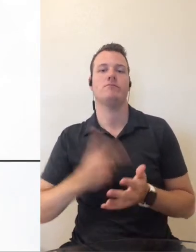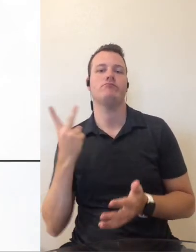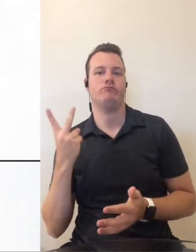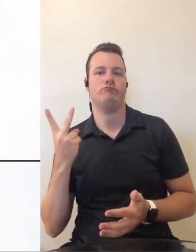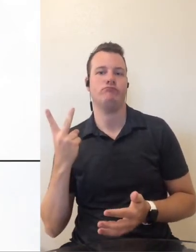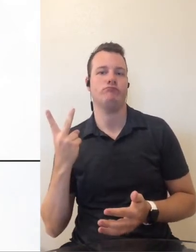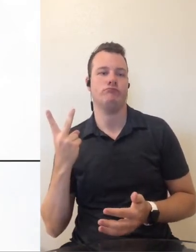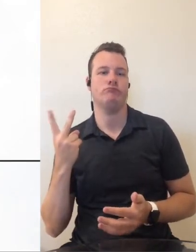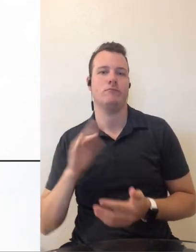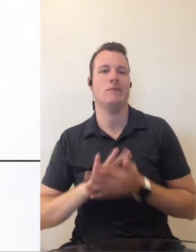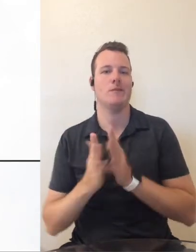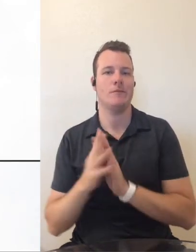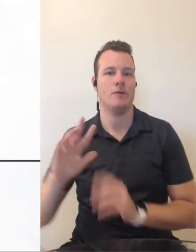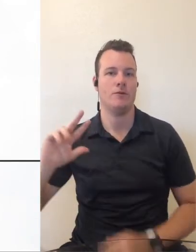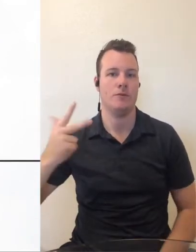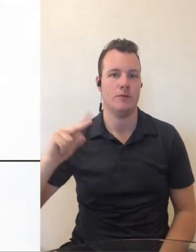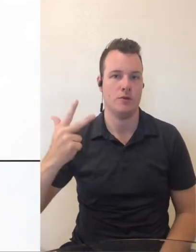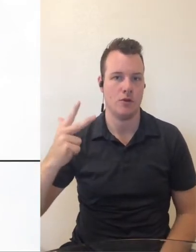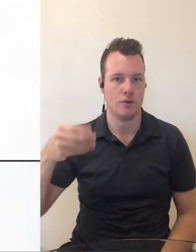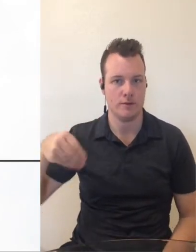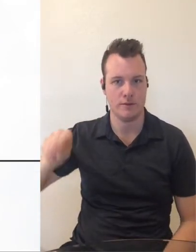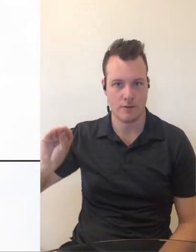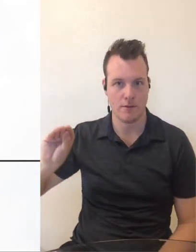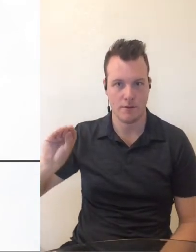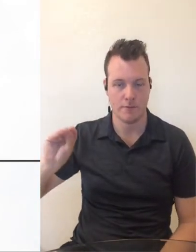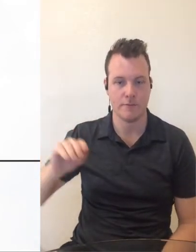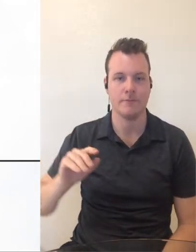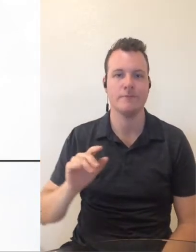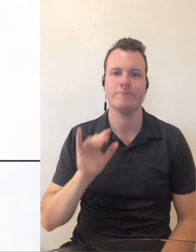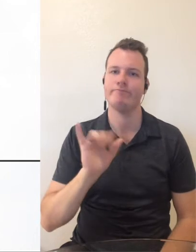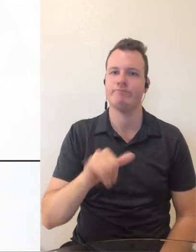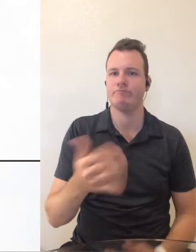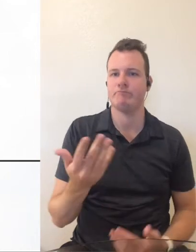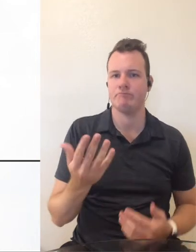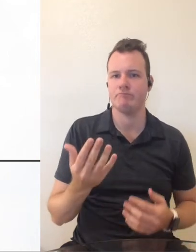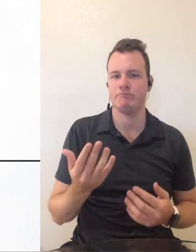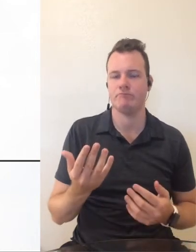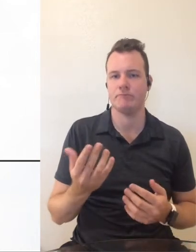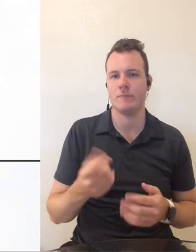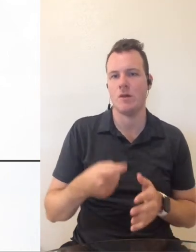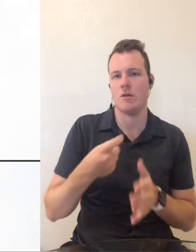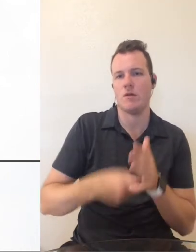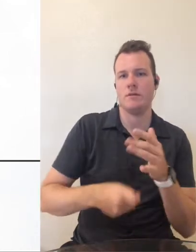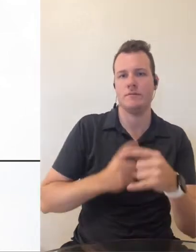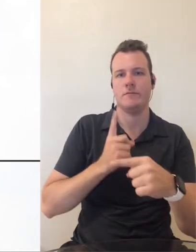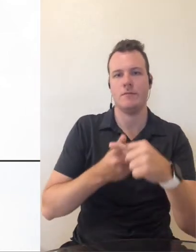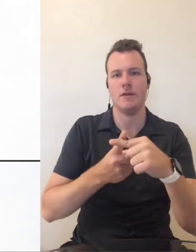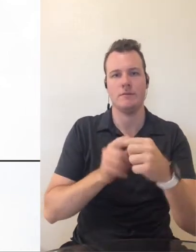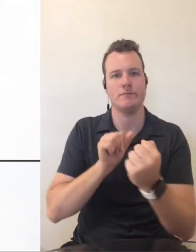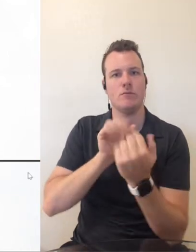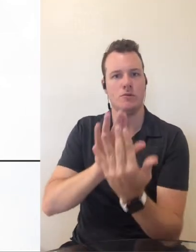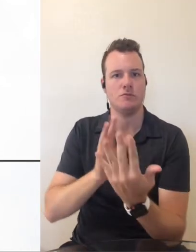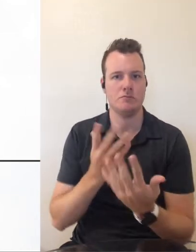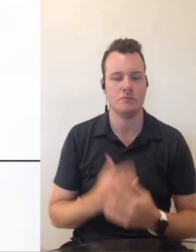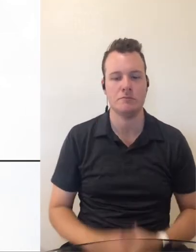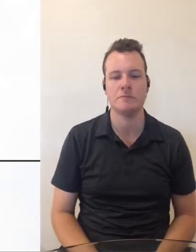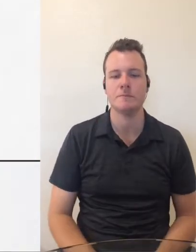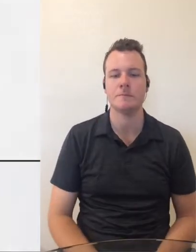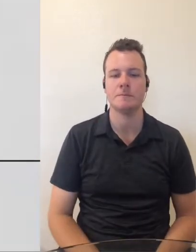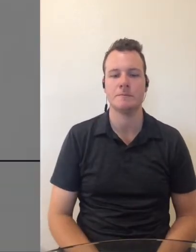wholesale cost of $1.50 to $3. And that's how cost plus pricing works. Next slide,